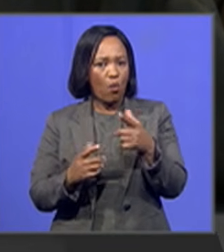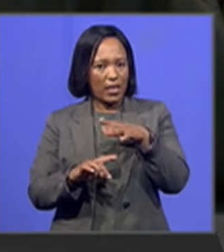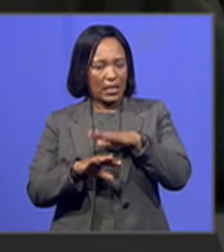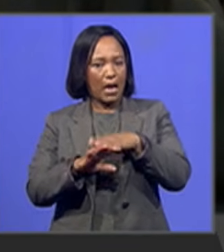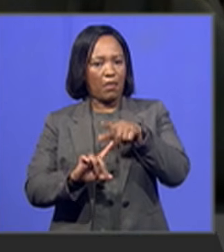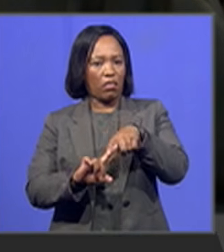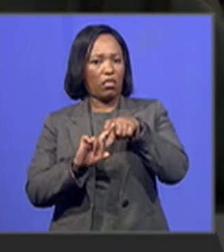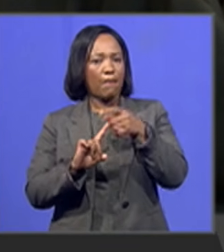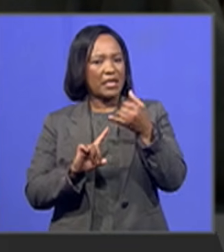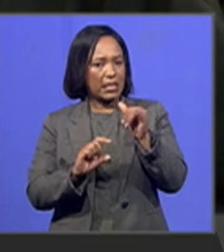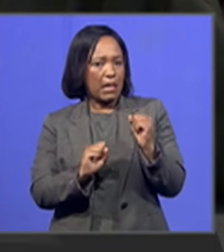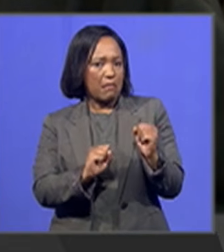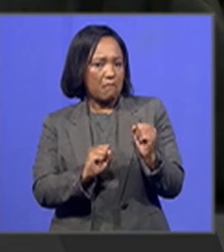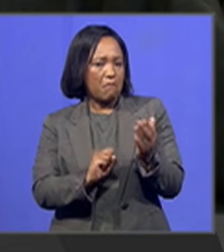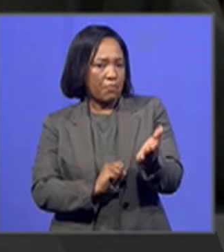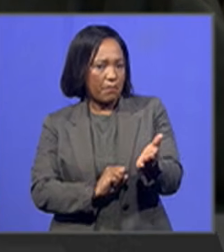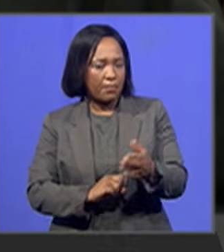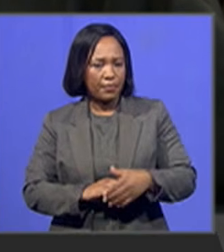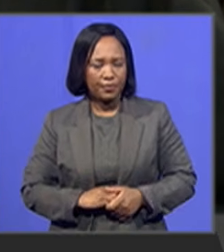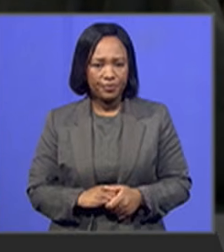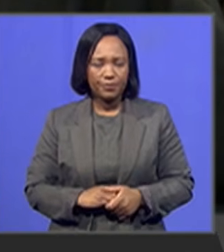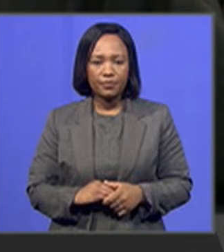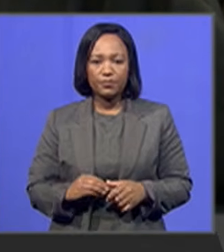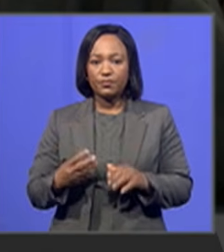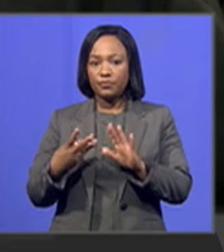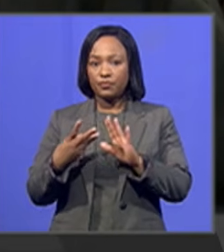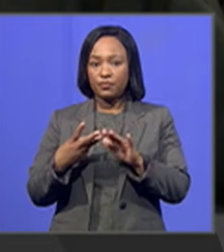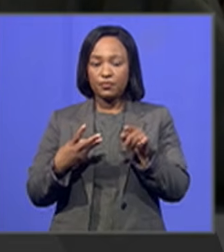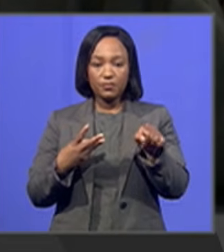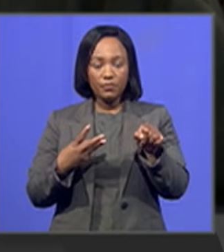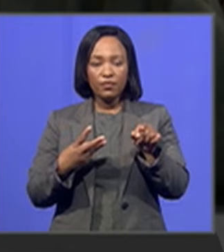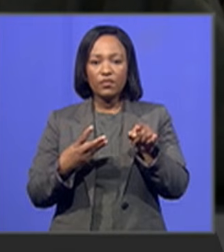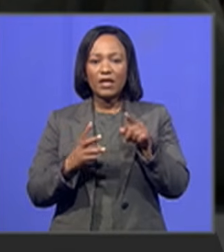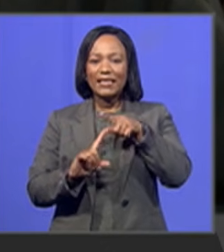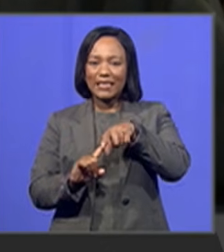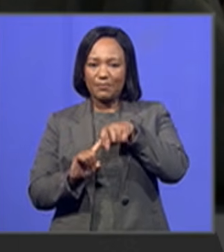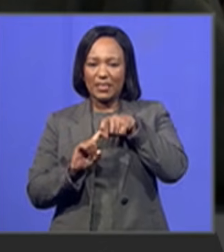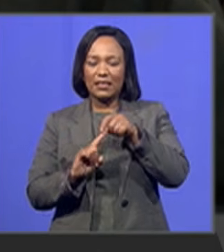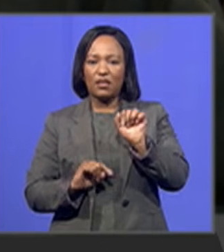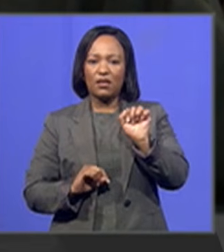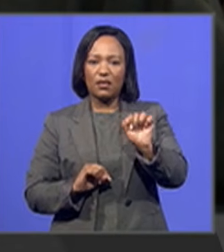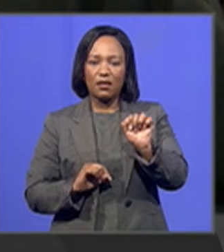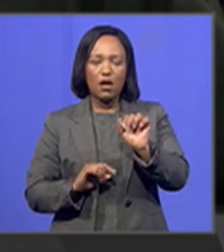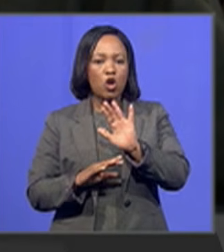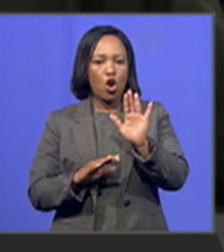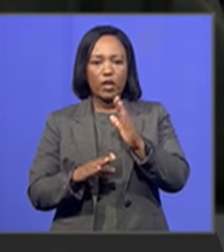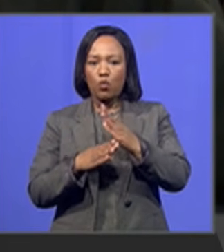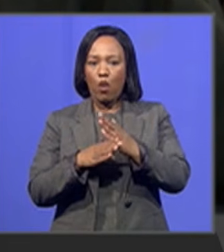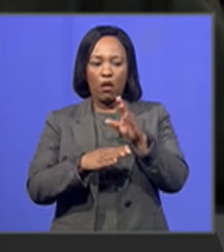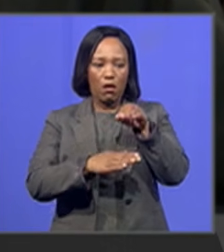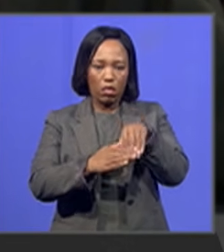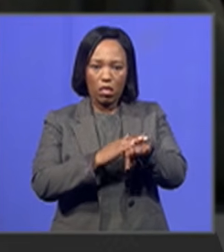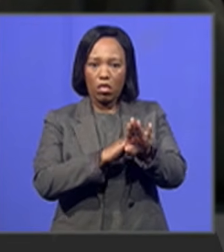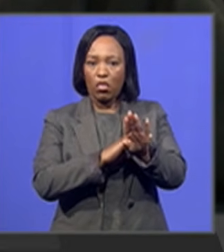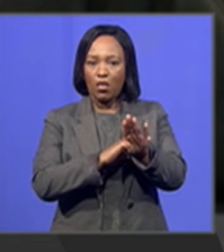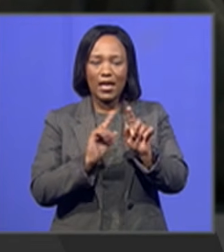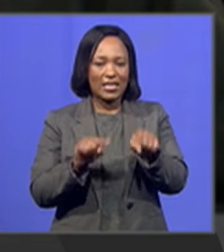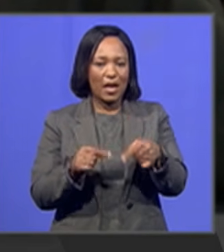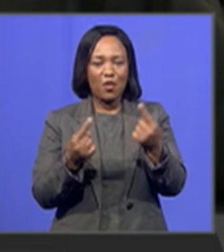suspension. The fact that he was, as part of the suspension, not to enter his workplace cannot